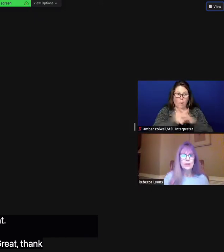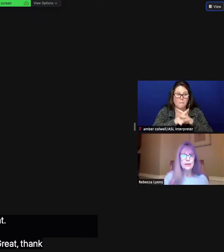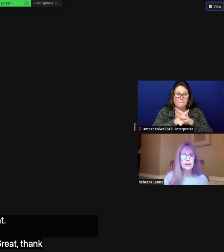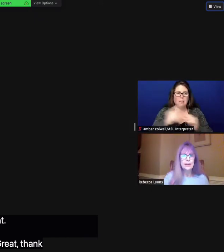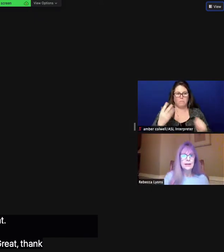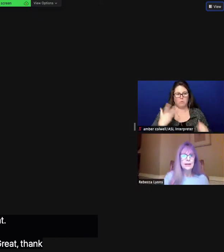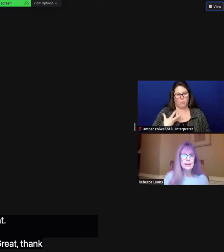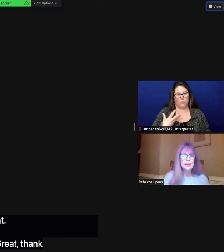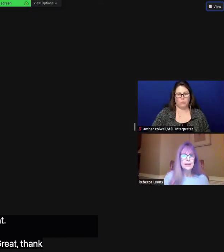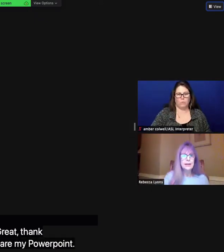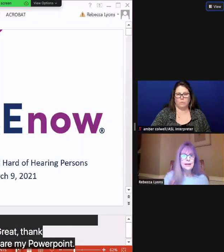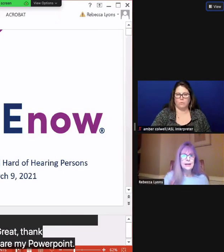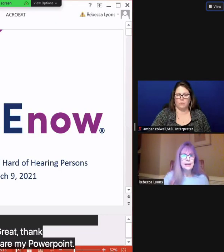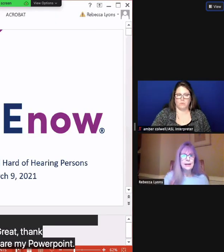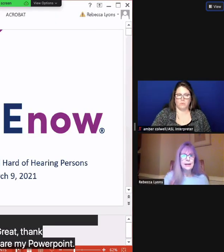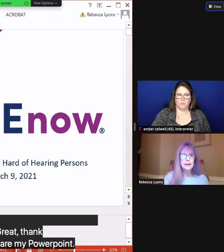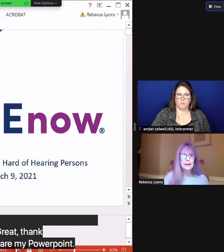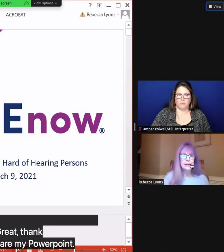go.